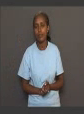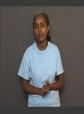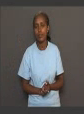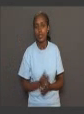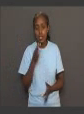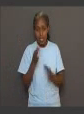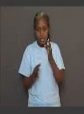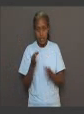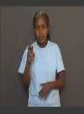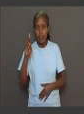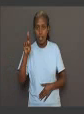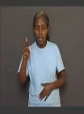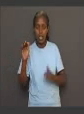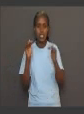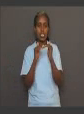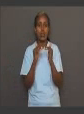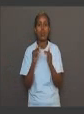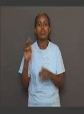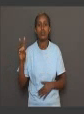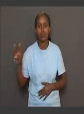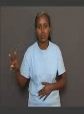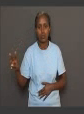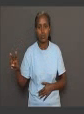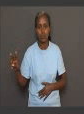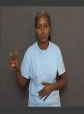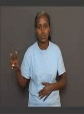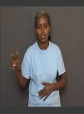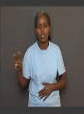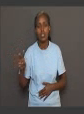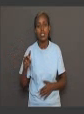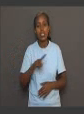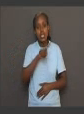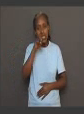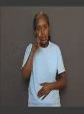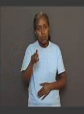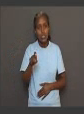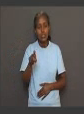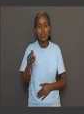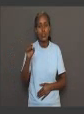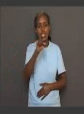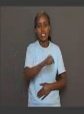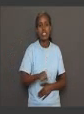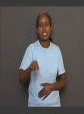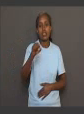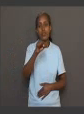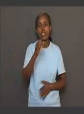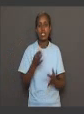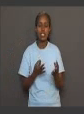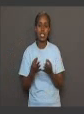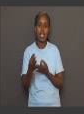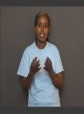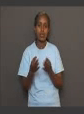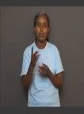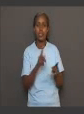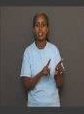If r equals 2, then the equation of this sphere is expressed